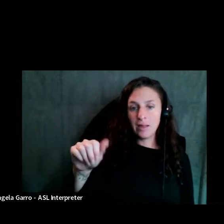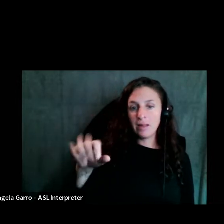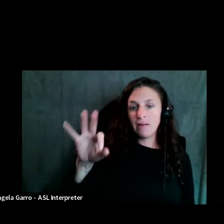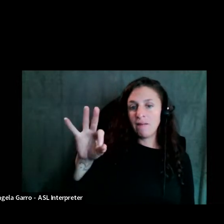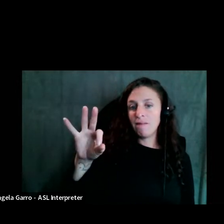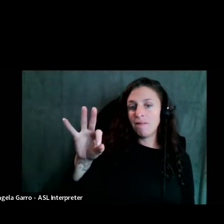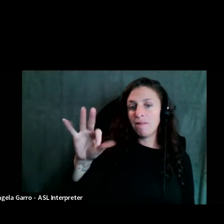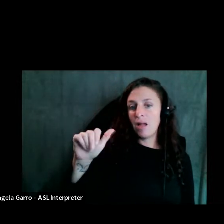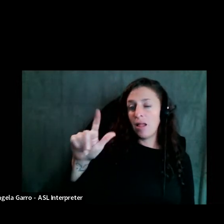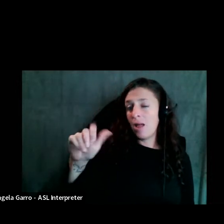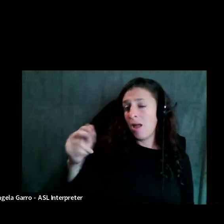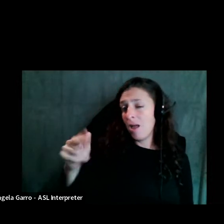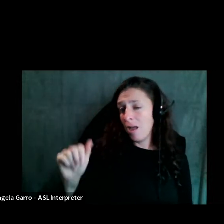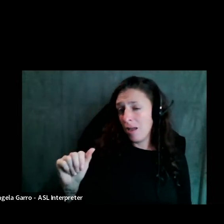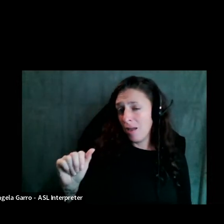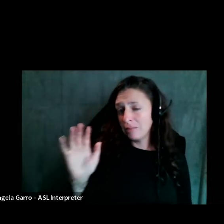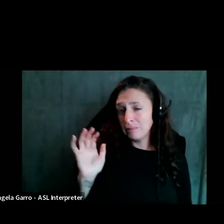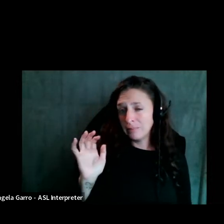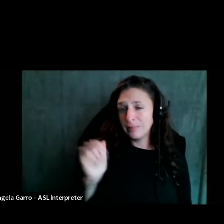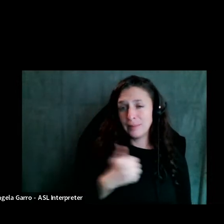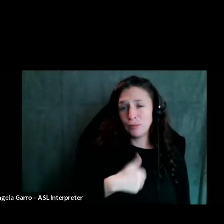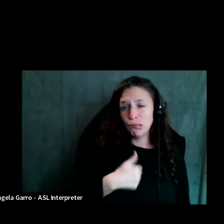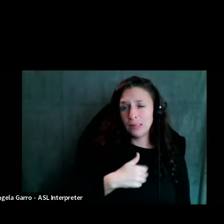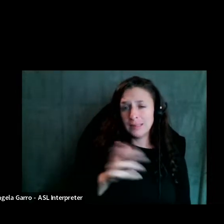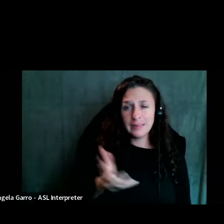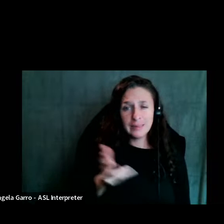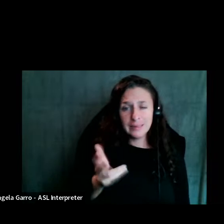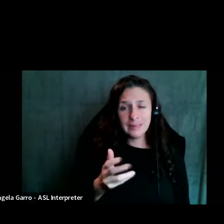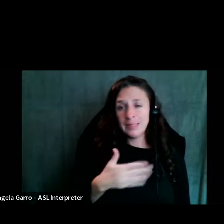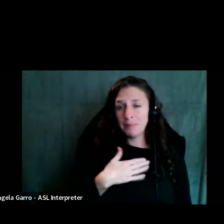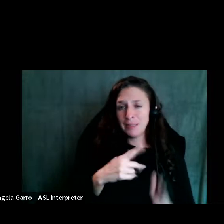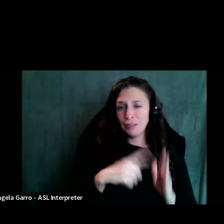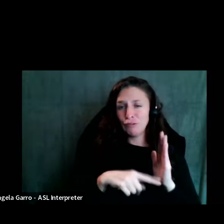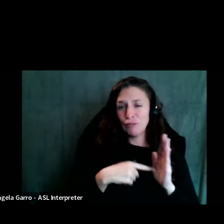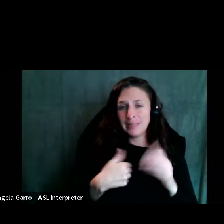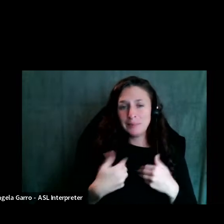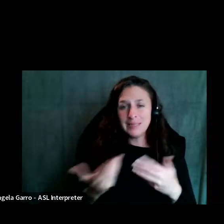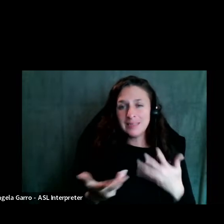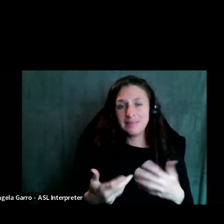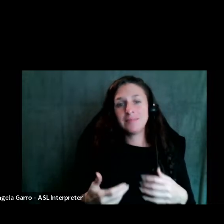Falaha? I'm sorry. Please correct me.